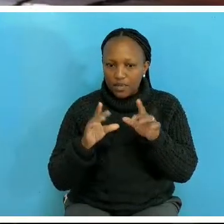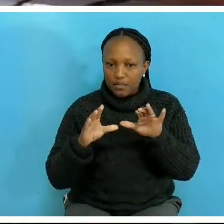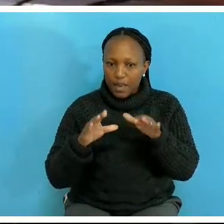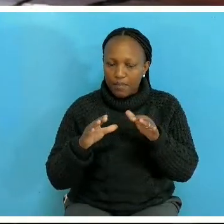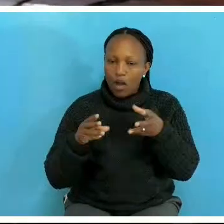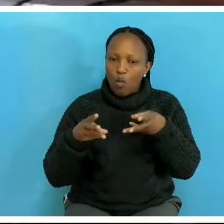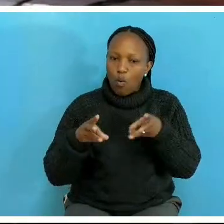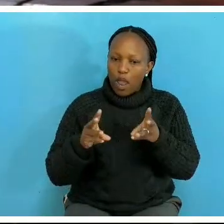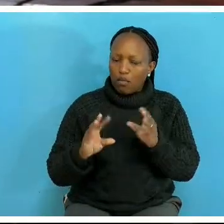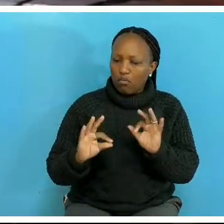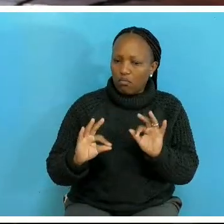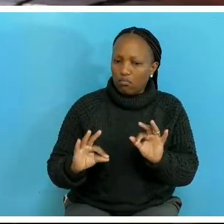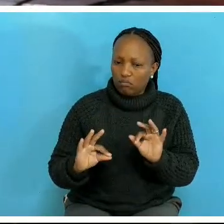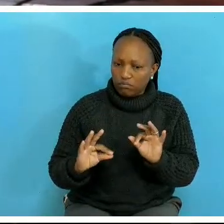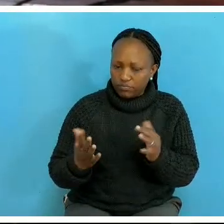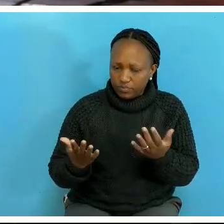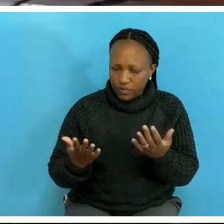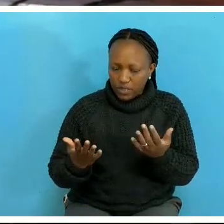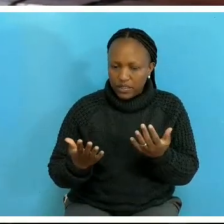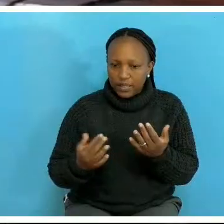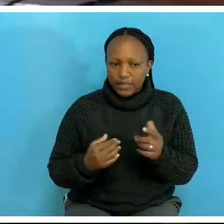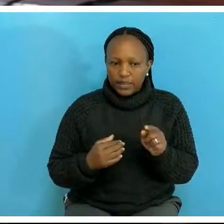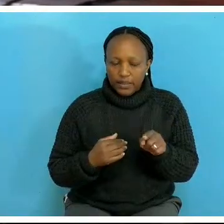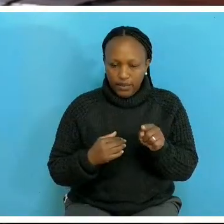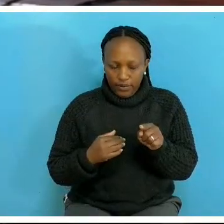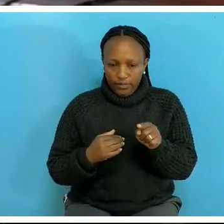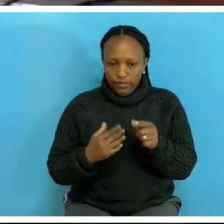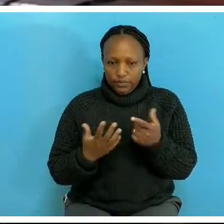way. That, Chair, it will be done by